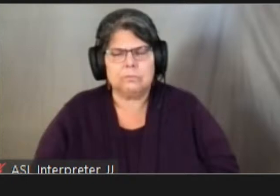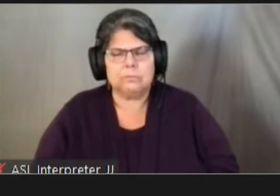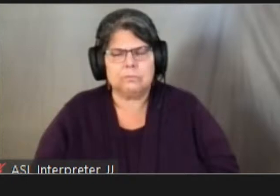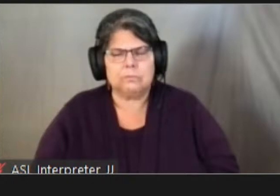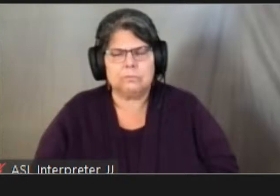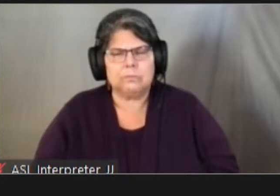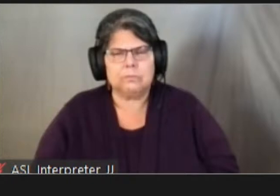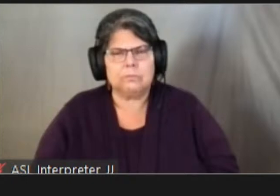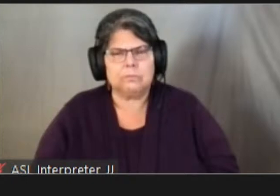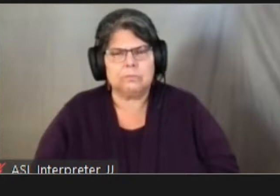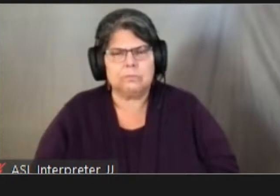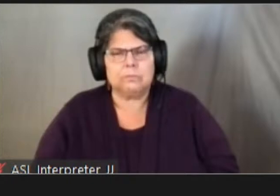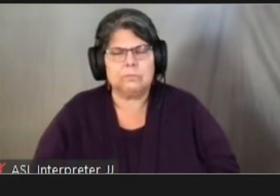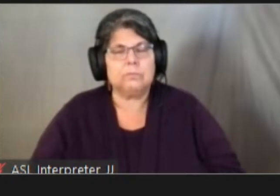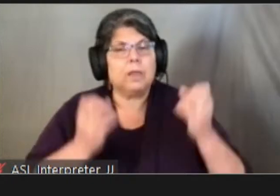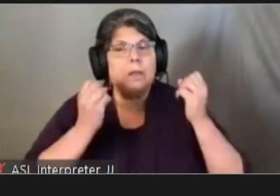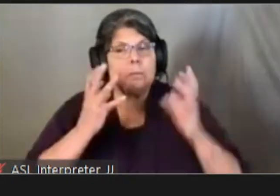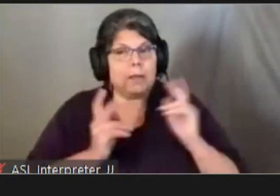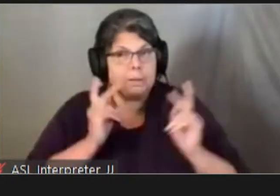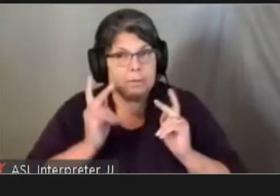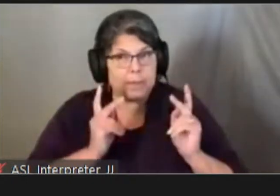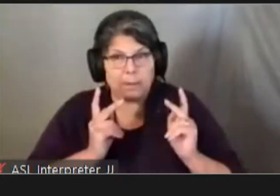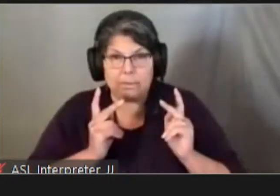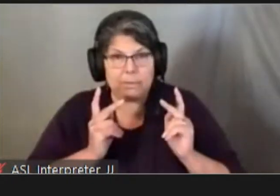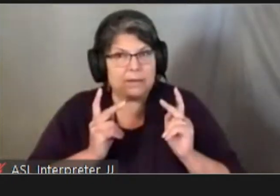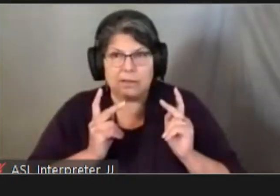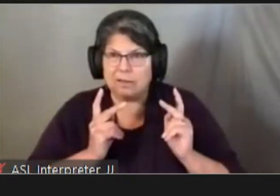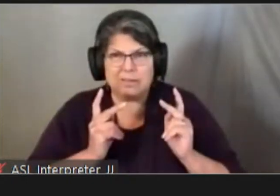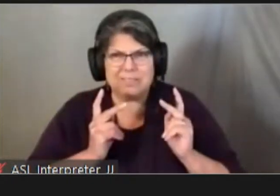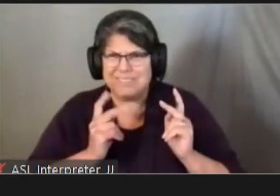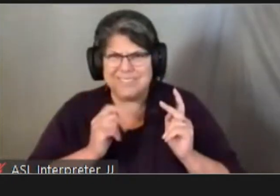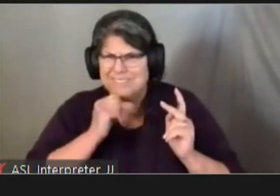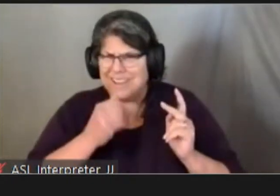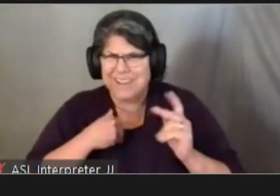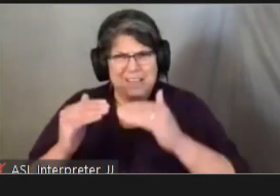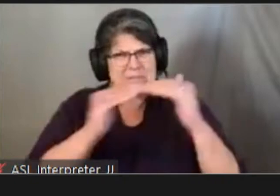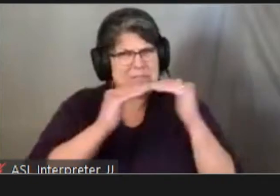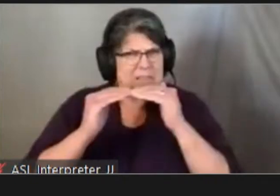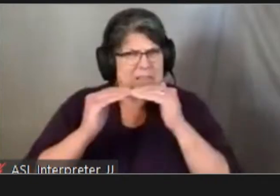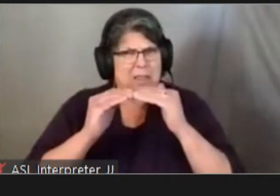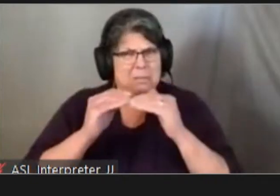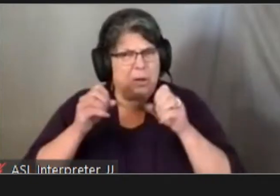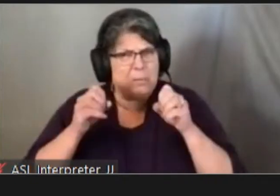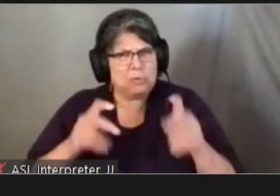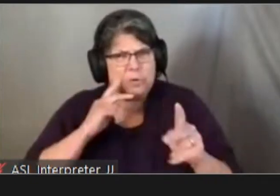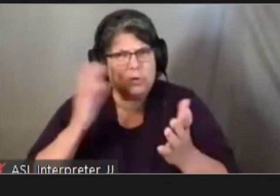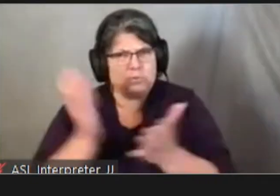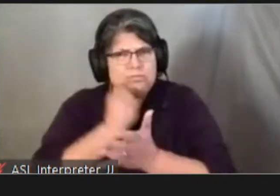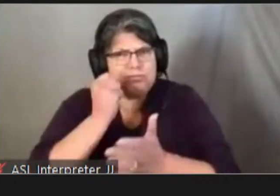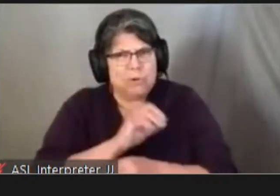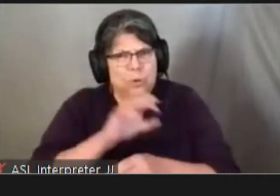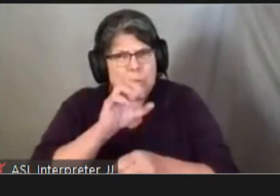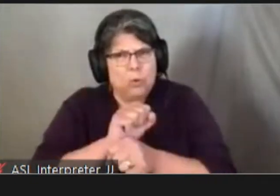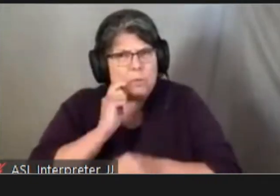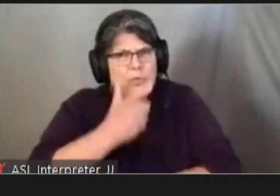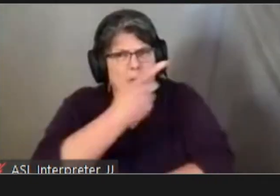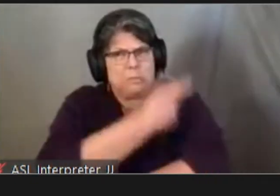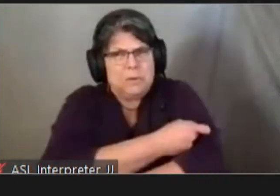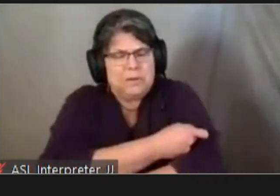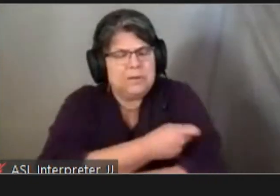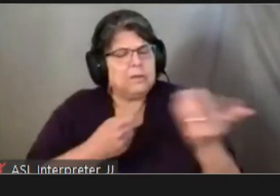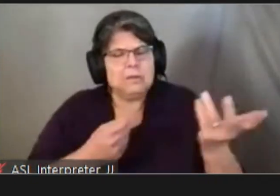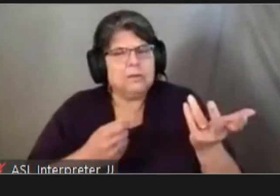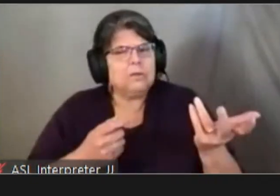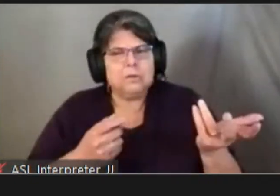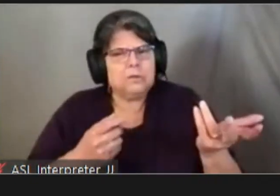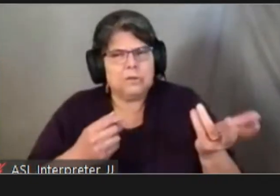COVID-19. Many people are not getting the same opportunity to schedule an appointment because there is not a phone number to